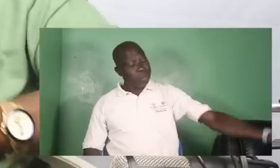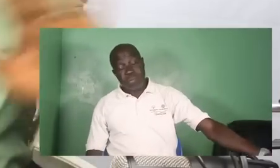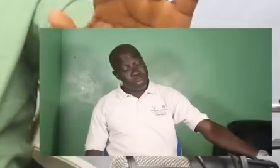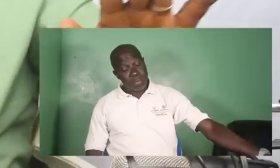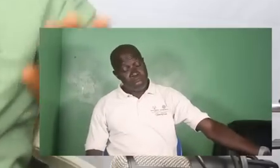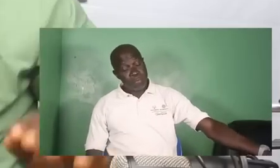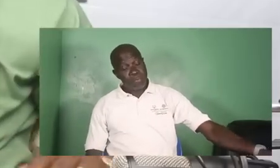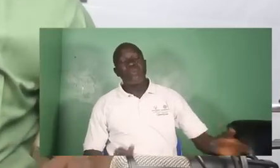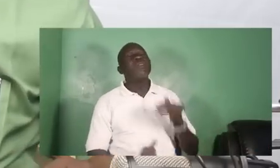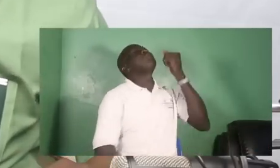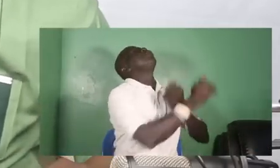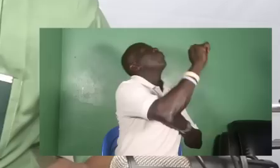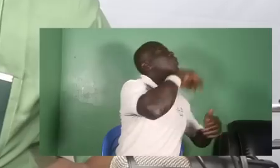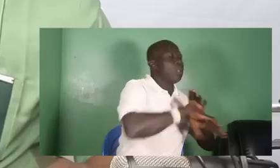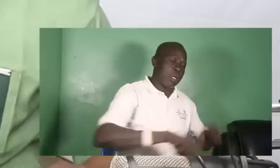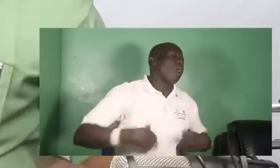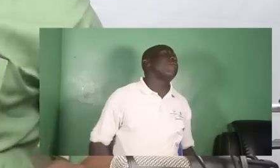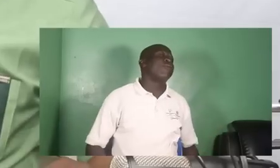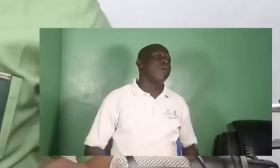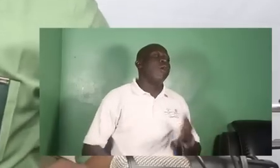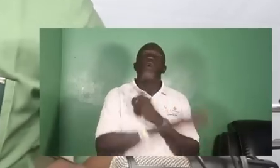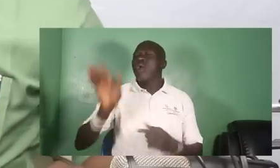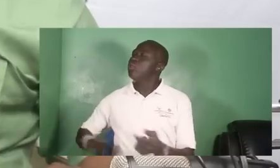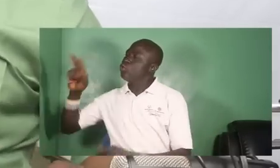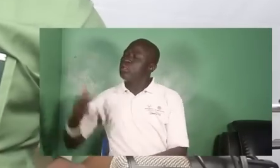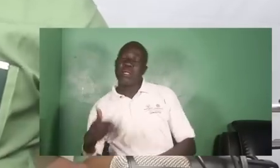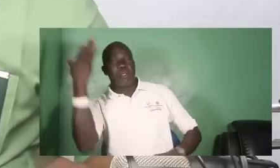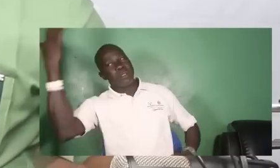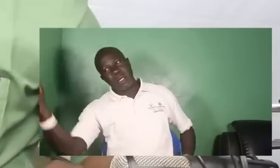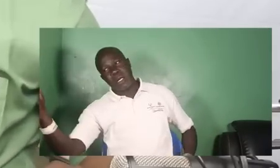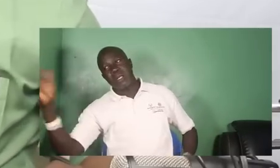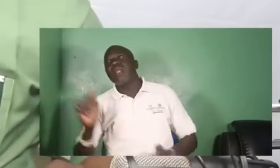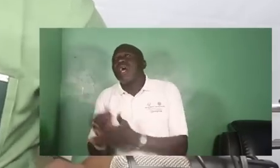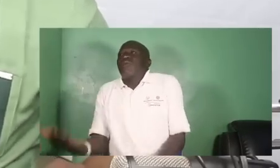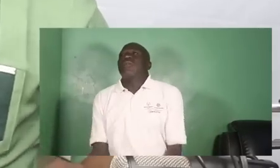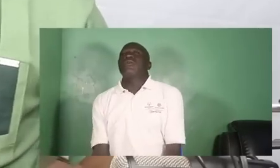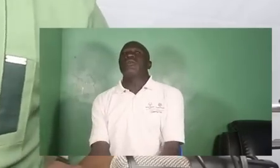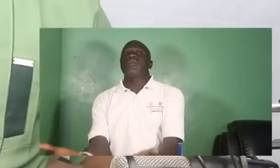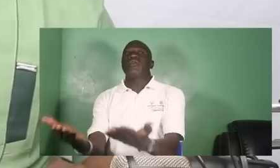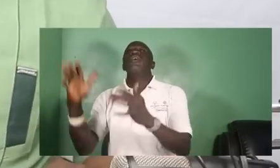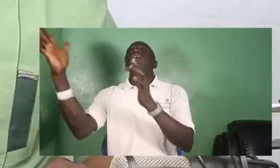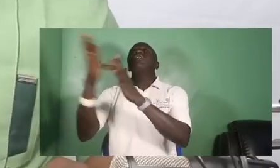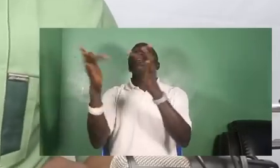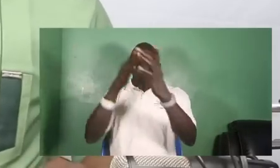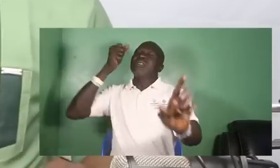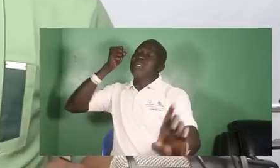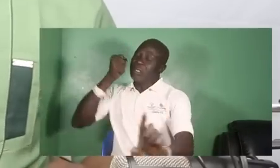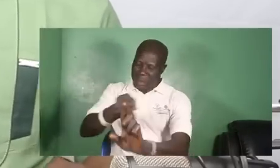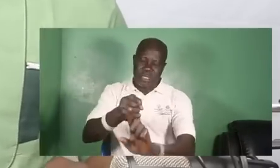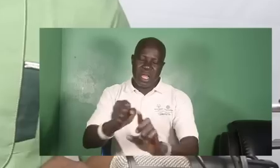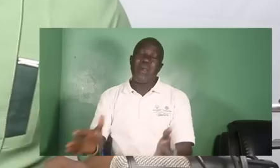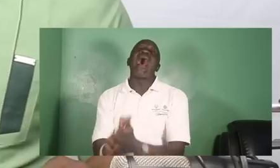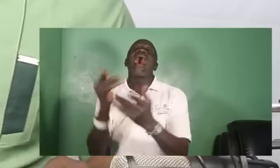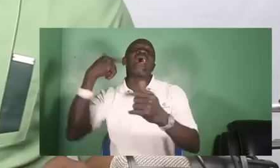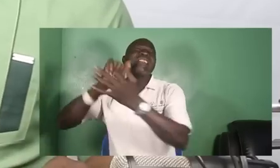that left hand on them. Ó bá tiẹ̀ jẹ́ nìyẹn. They have destroyed their life. Bàbá fi ọwọ́ tún lé ọ. If they lay left hand on you. Right hand on you. Yéṣu pàápàá bíbẹ̀ ni pé. Ó